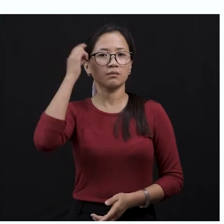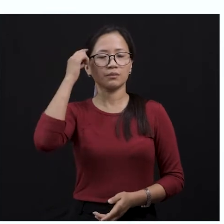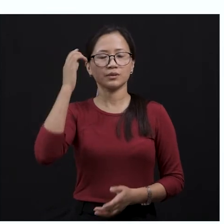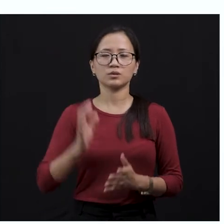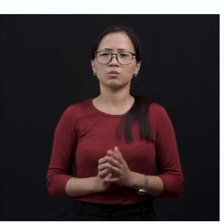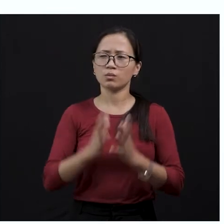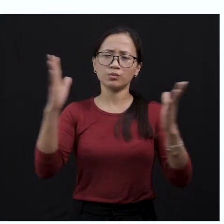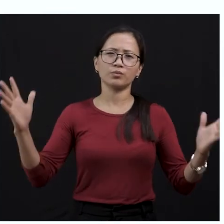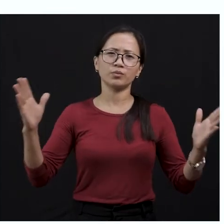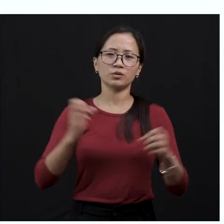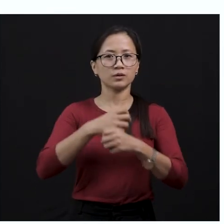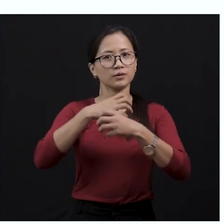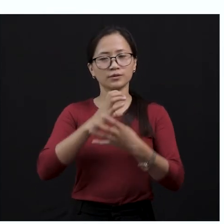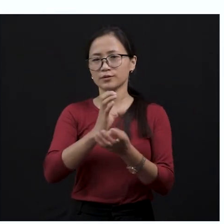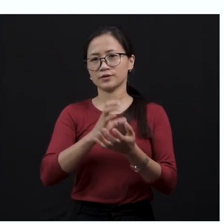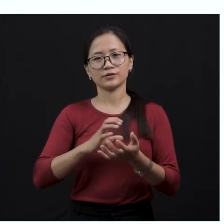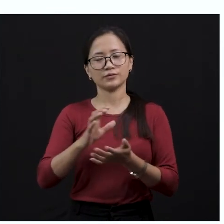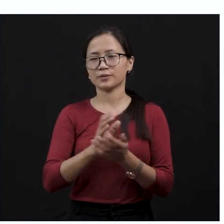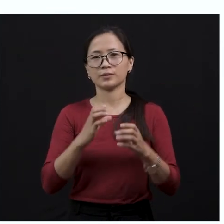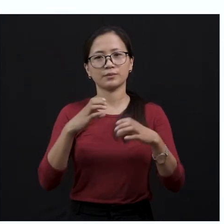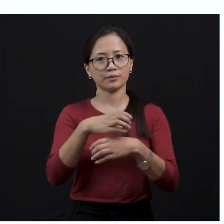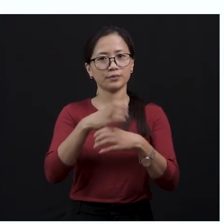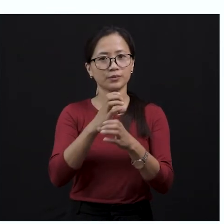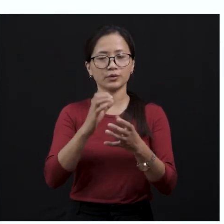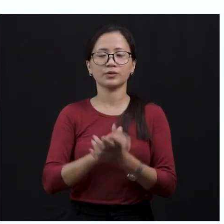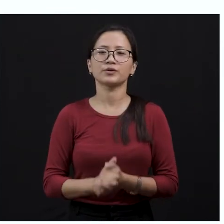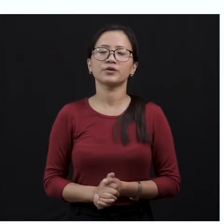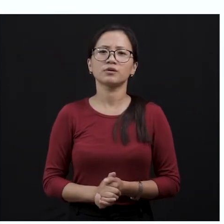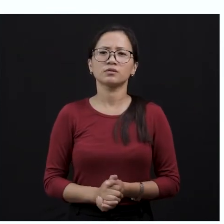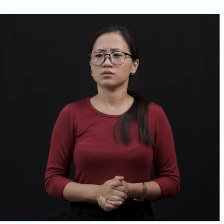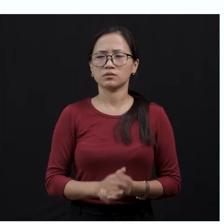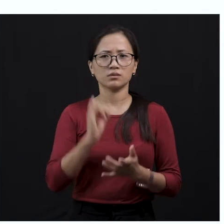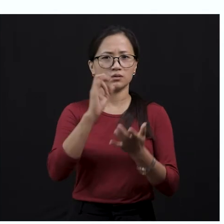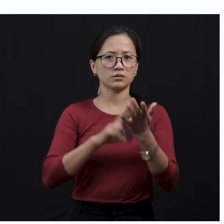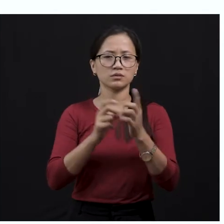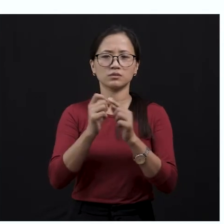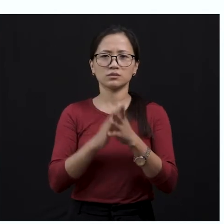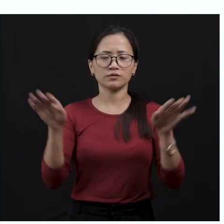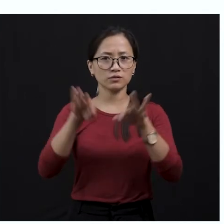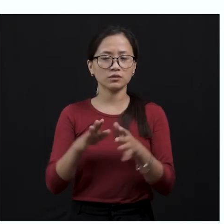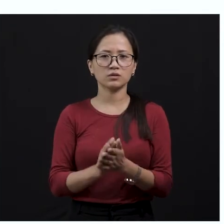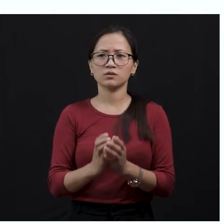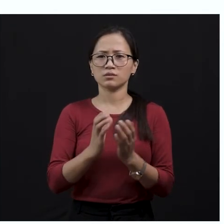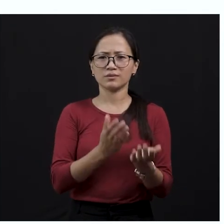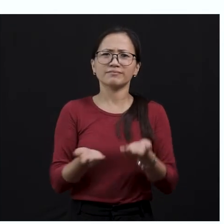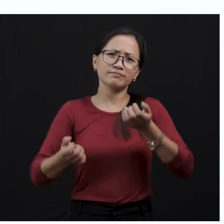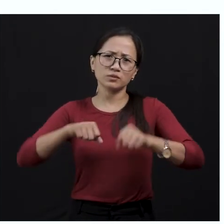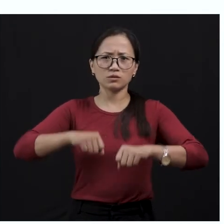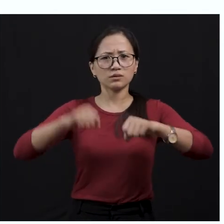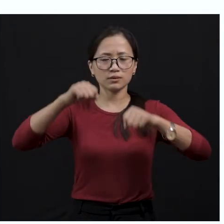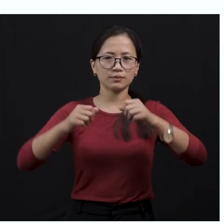more creative, all right? So these people of Indus Valley, they were very advanced as compared to any